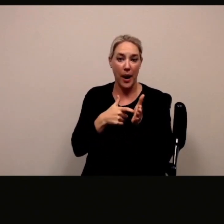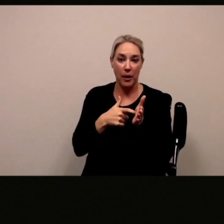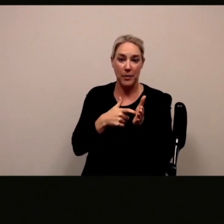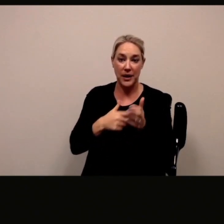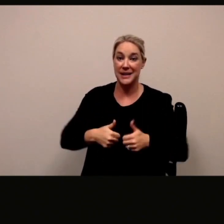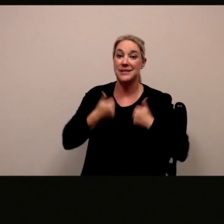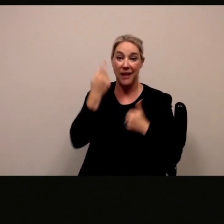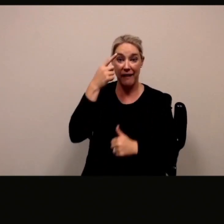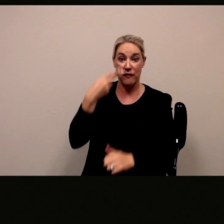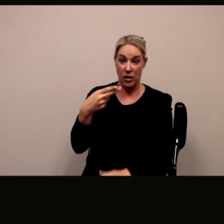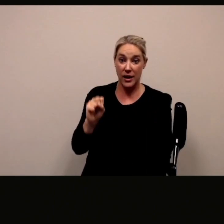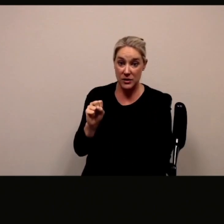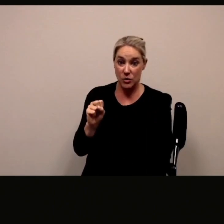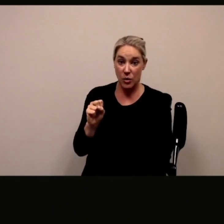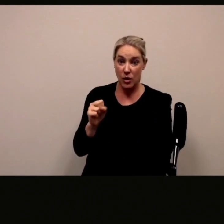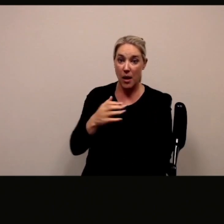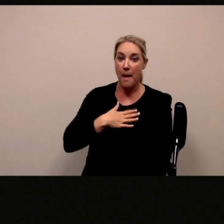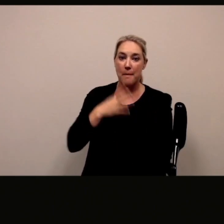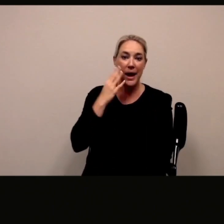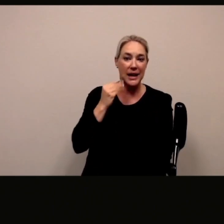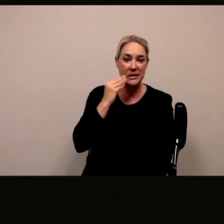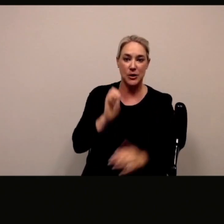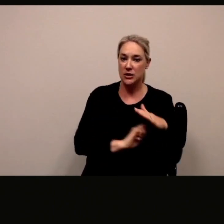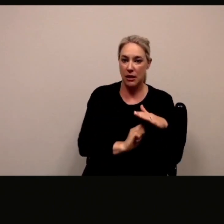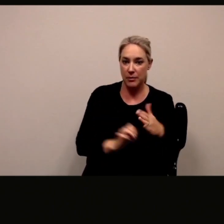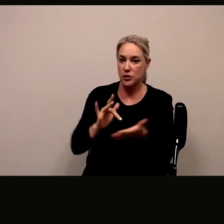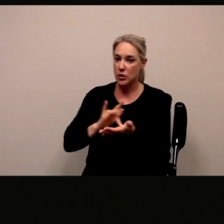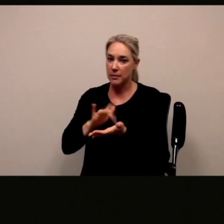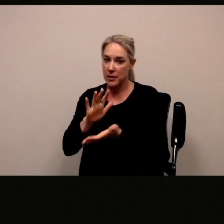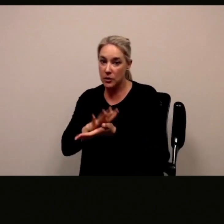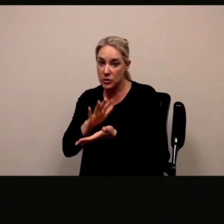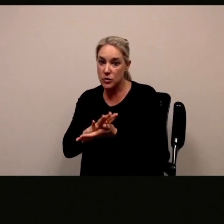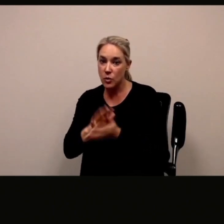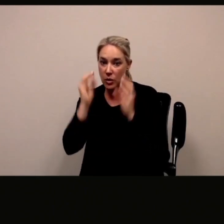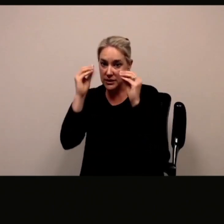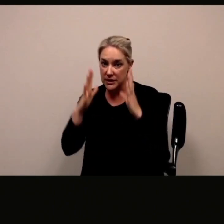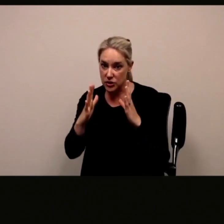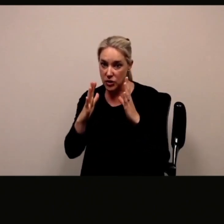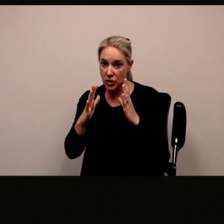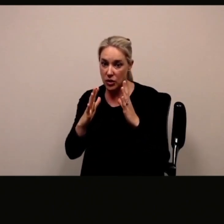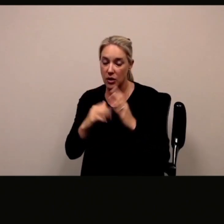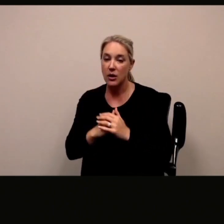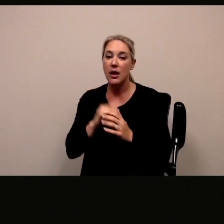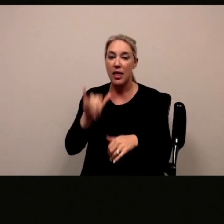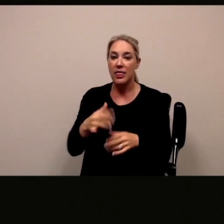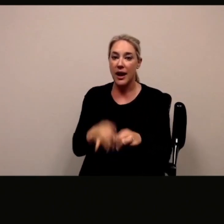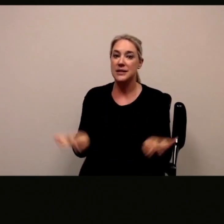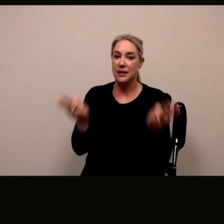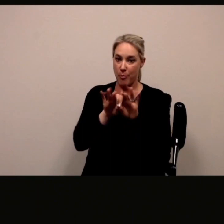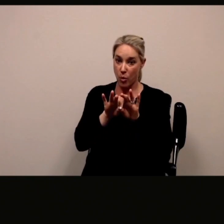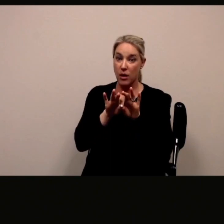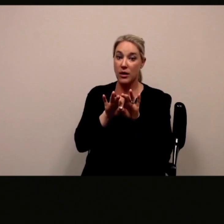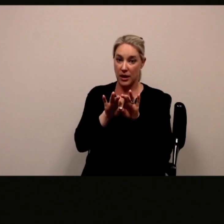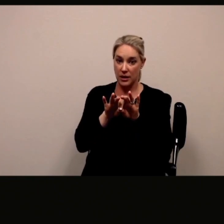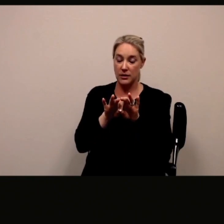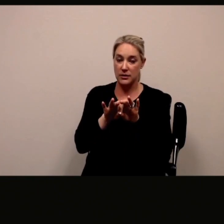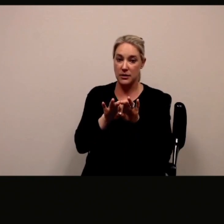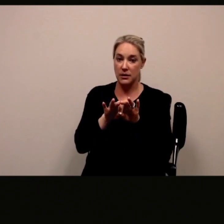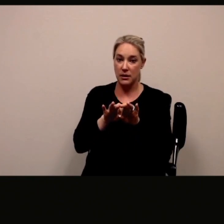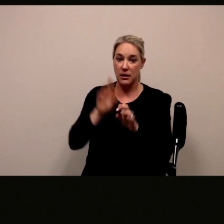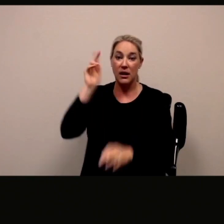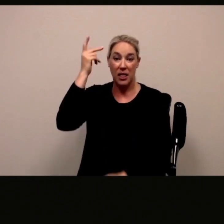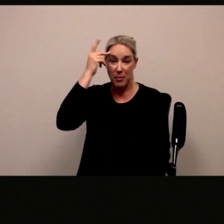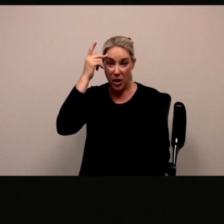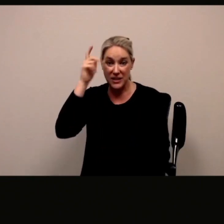all my experience is elementary and middle school. I wouldn't know what to do. And that's important, and they need to hear that before they